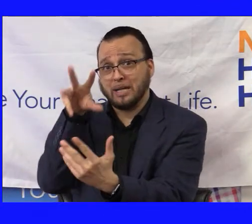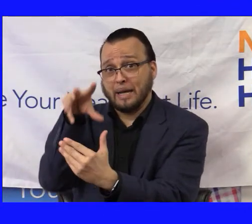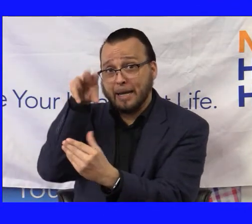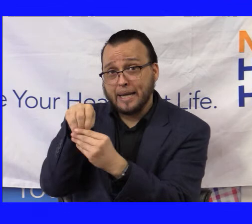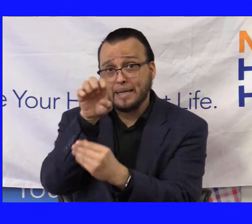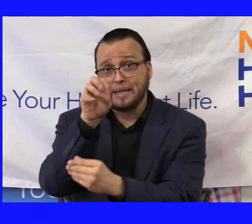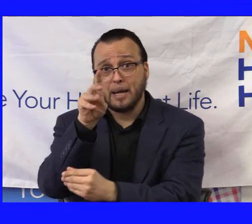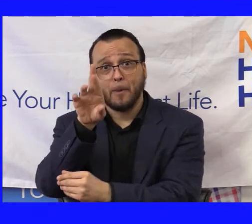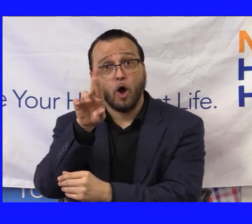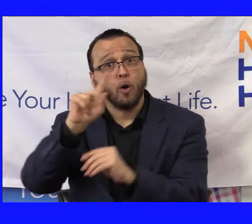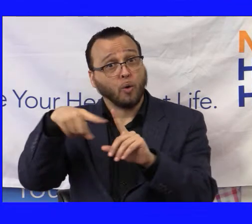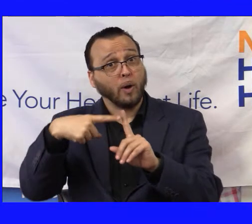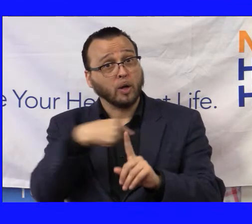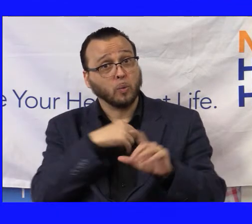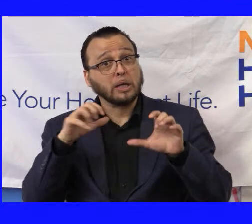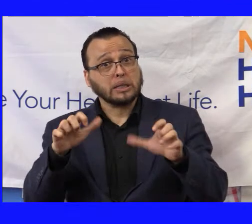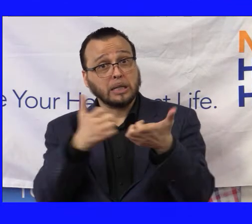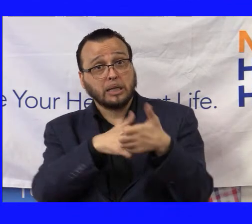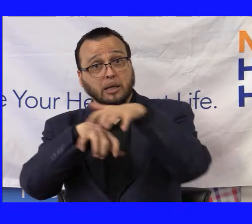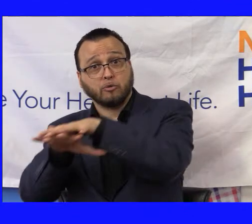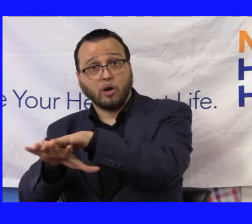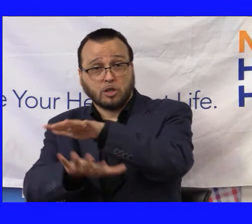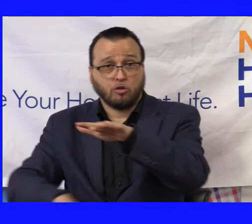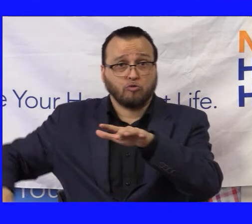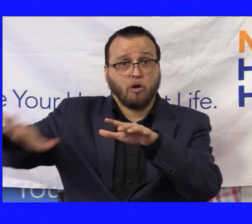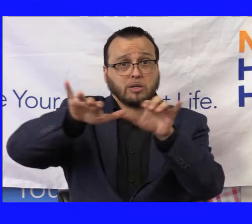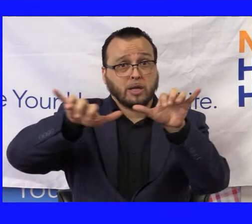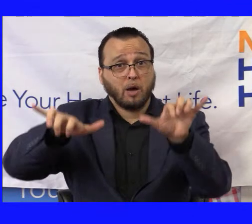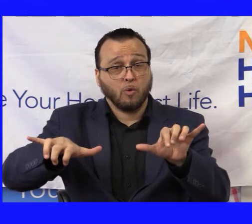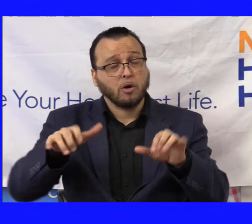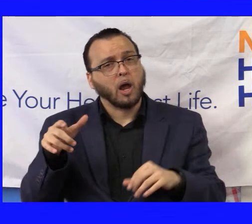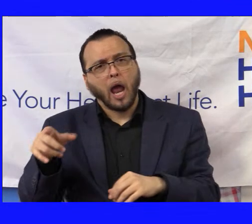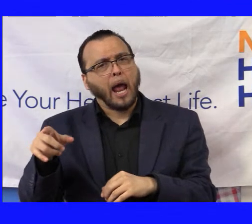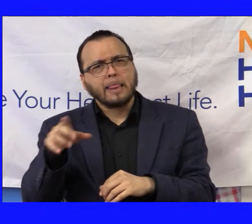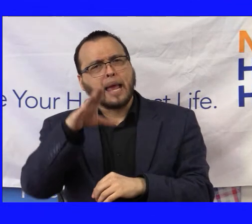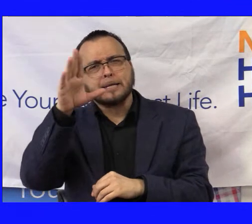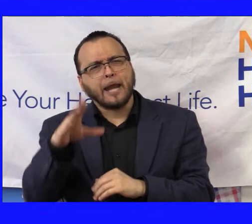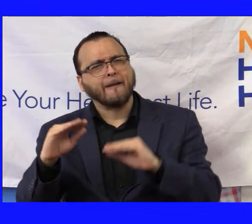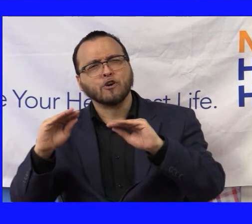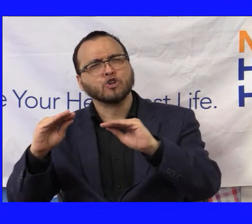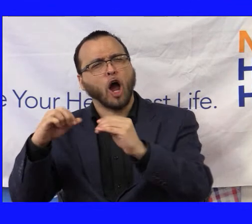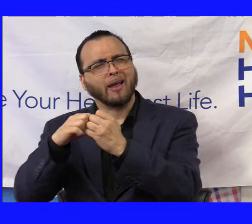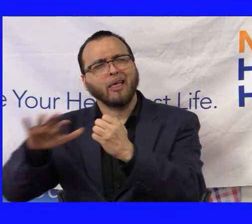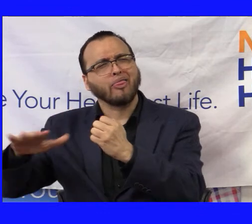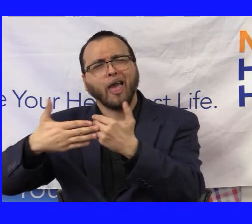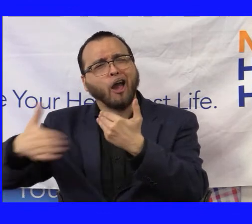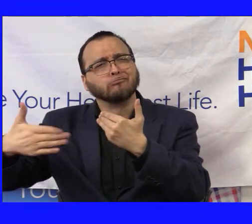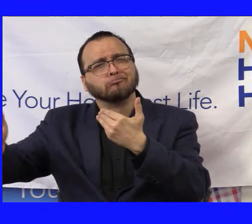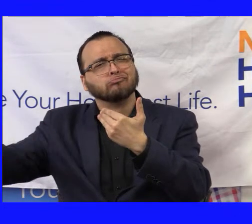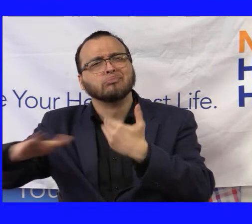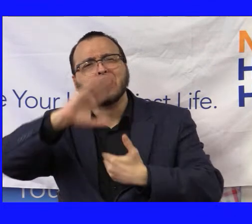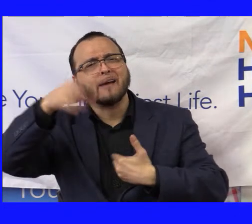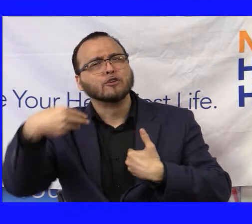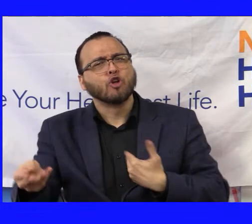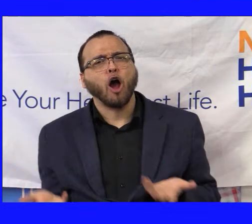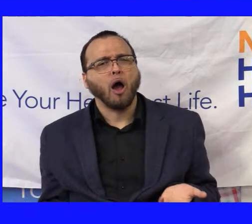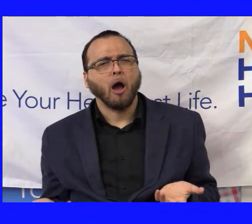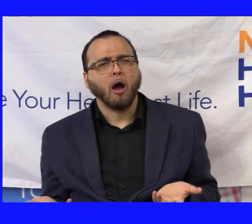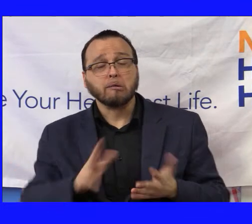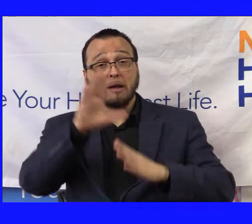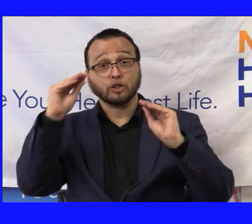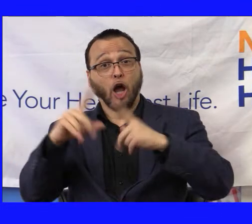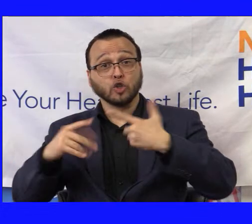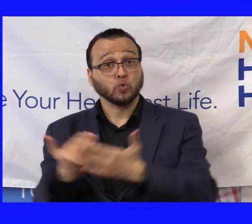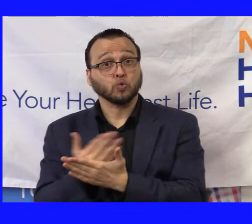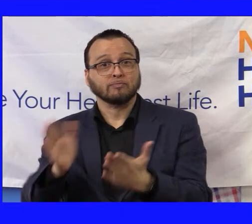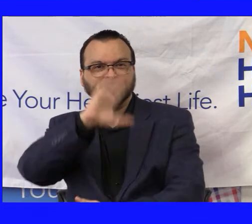EMR when we did actually integrate Epic across the network, and actually never taught it within any of their grand rounds. They never taught it to their trainees. This